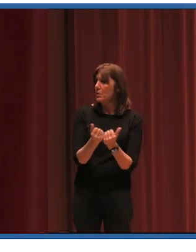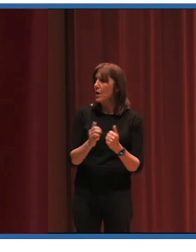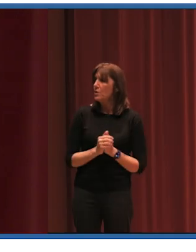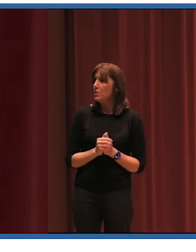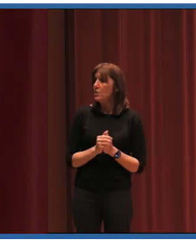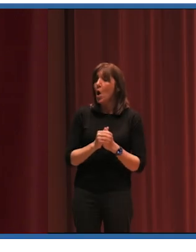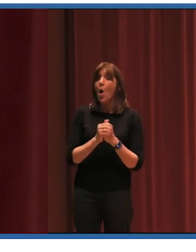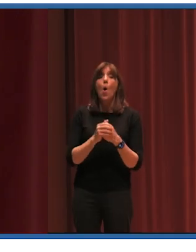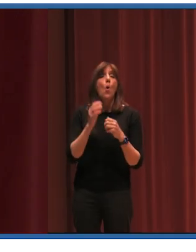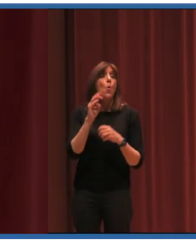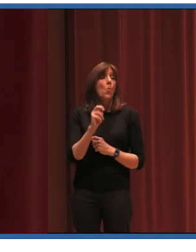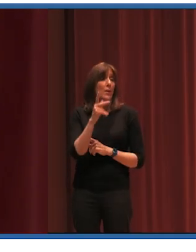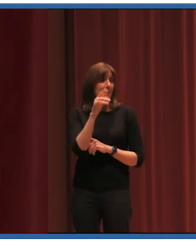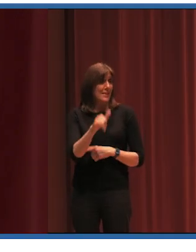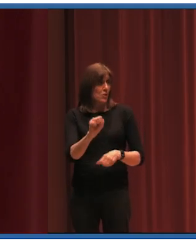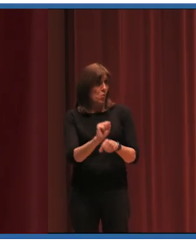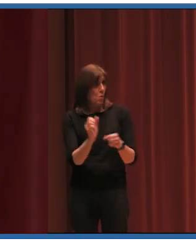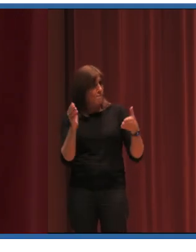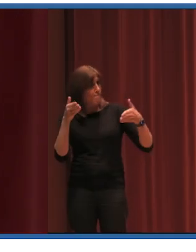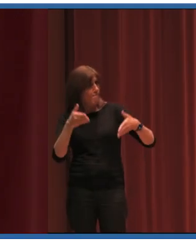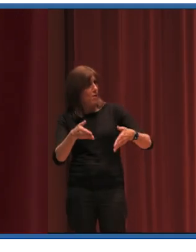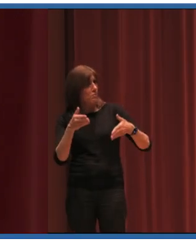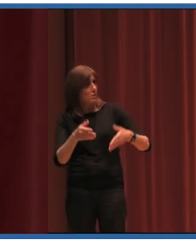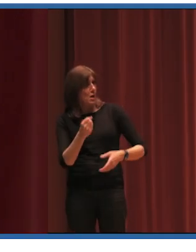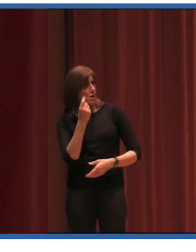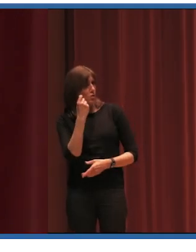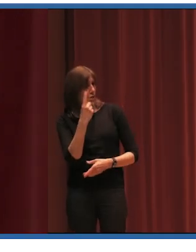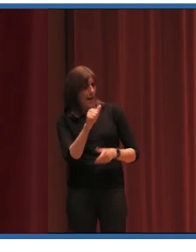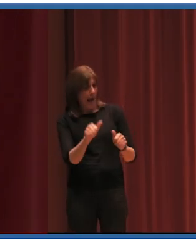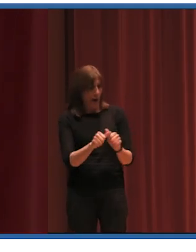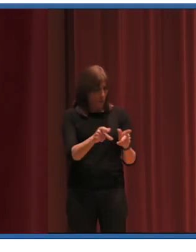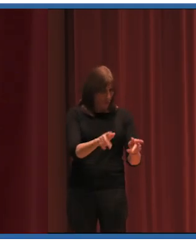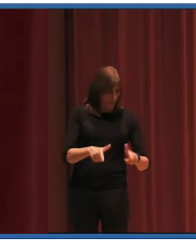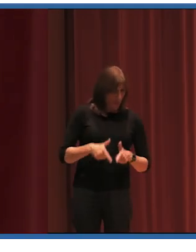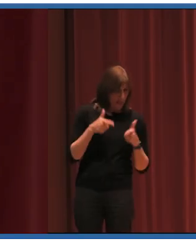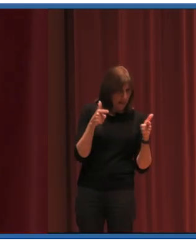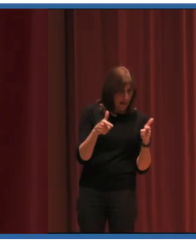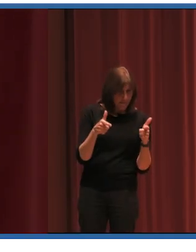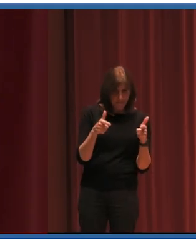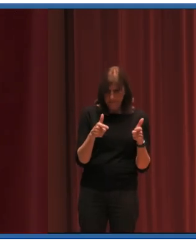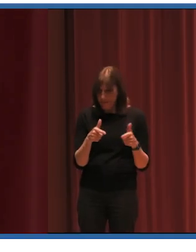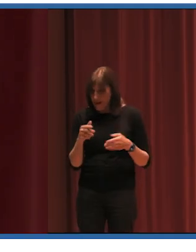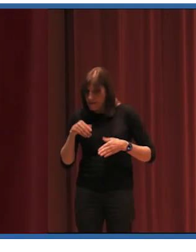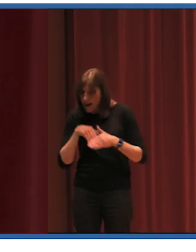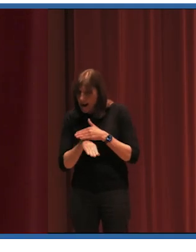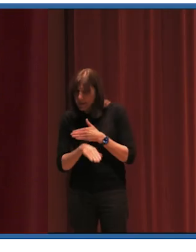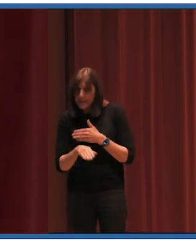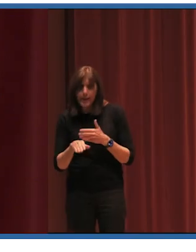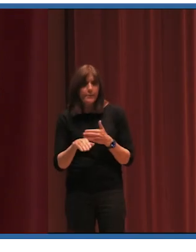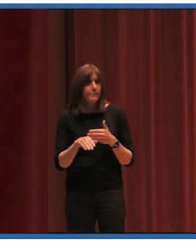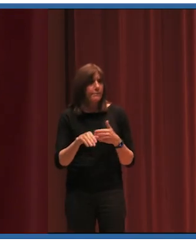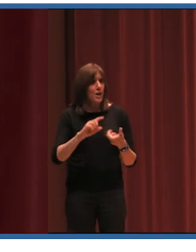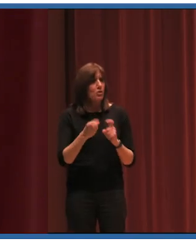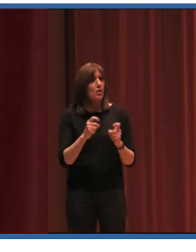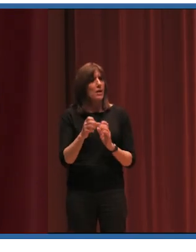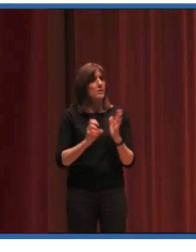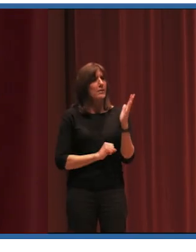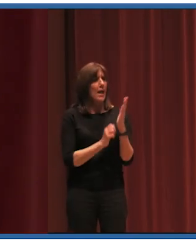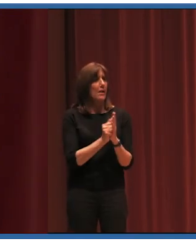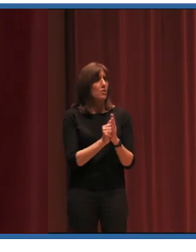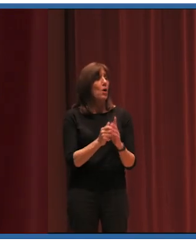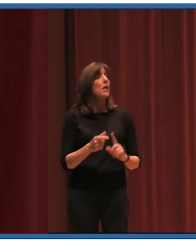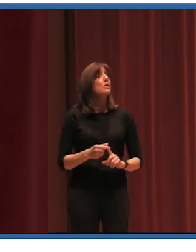Whitney's work focuses on understanding how place and access shape cancer outcomes, especially for Iowans outside of